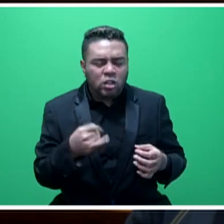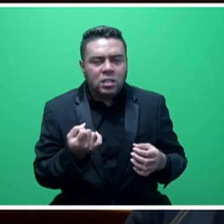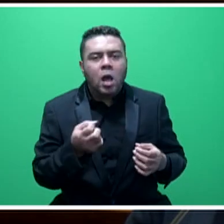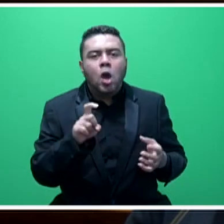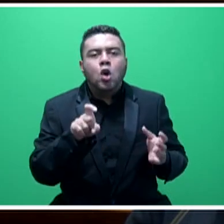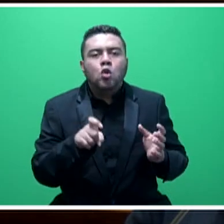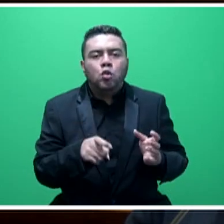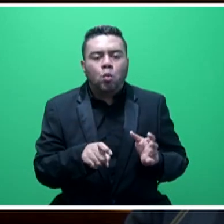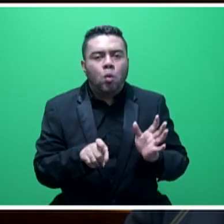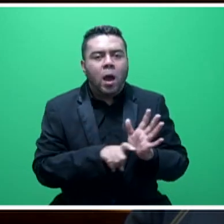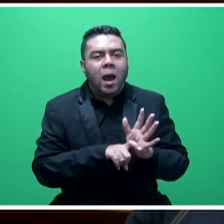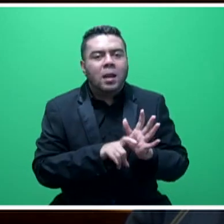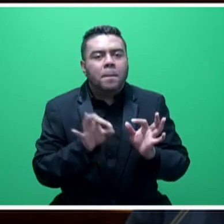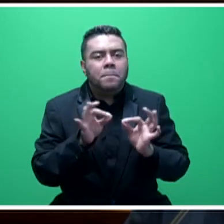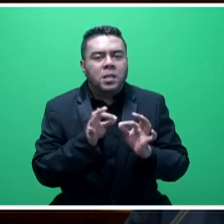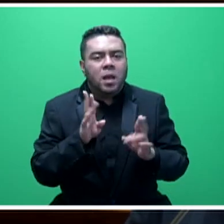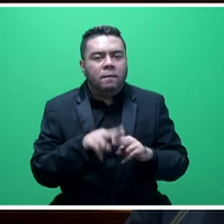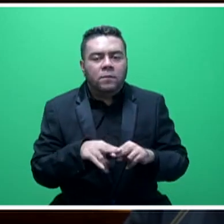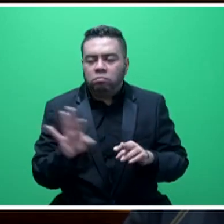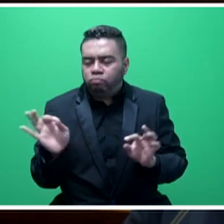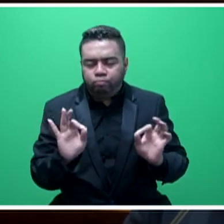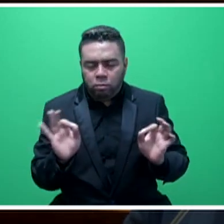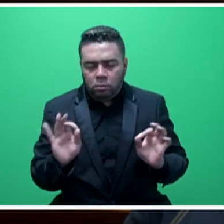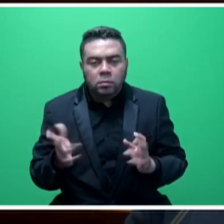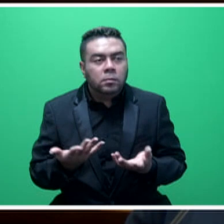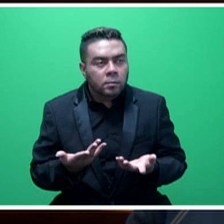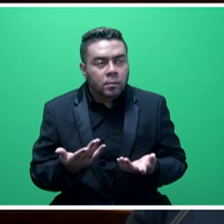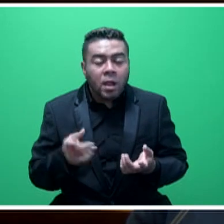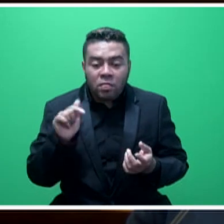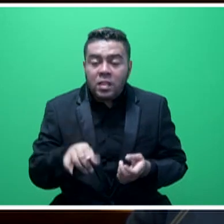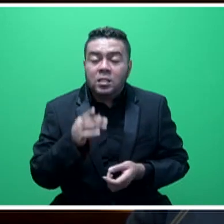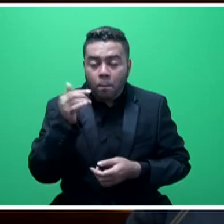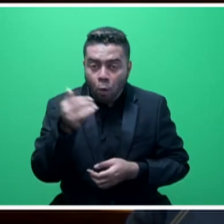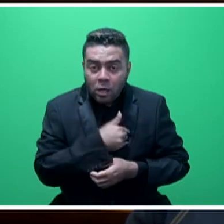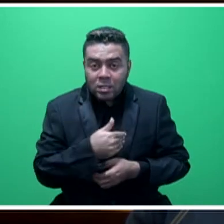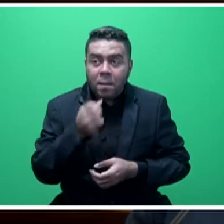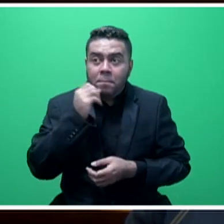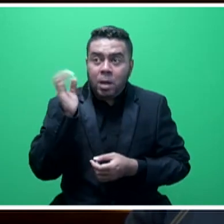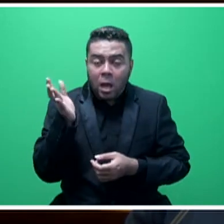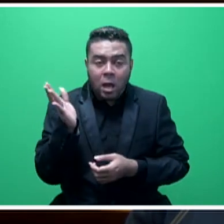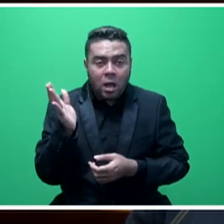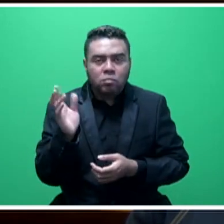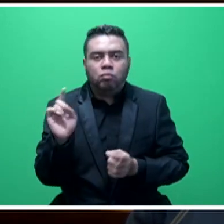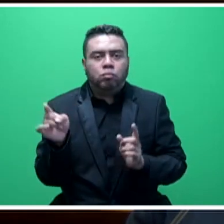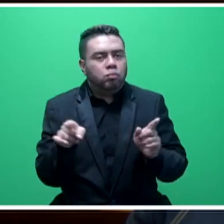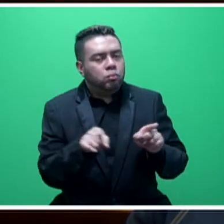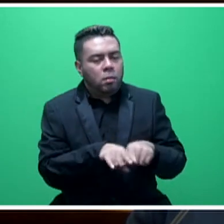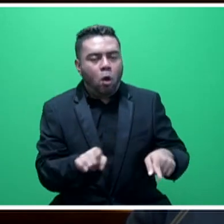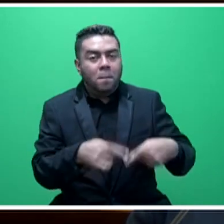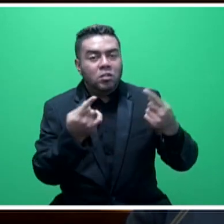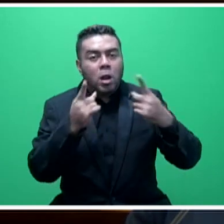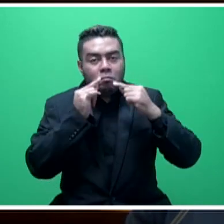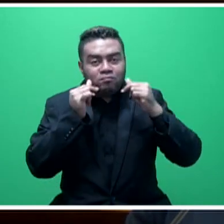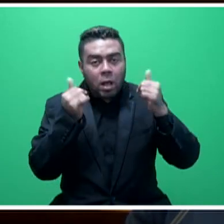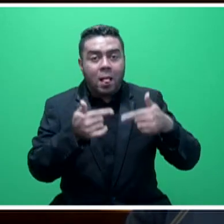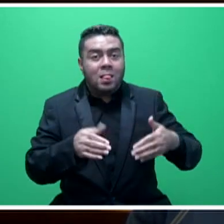Bank of Fiji. So this morning's utterance, Mr. Speaker, sir, by the opposition leader is